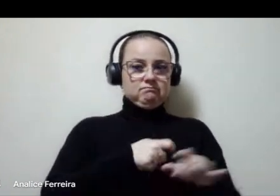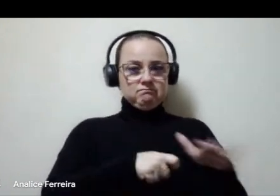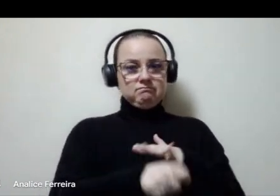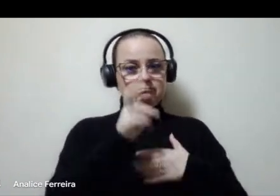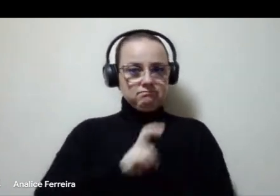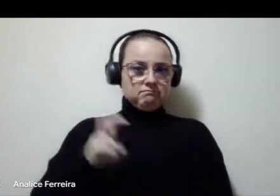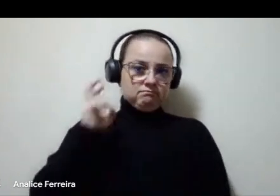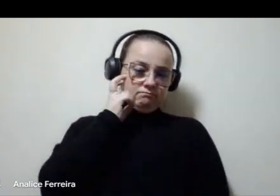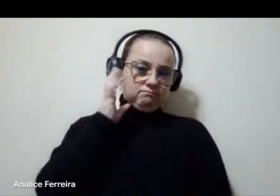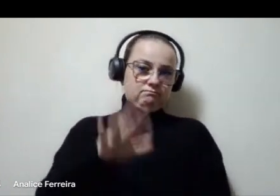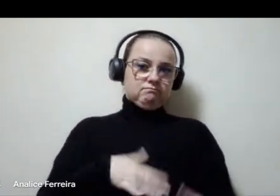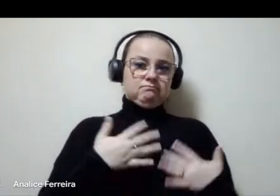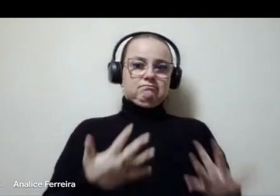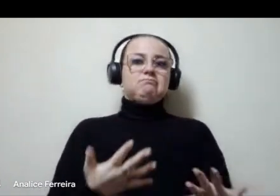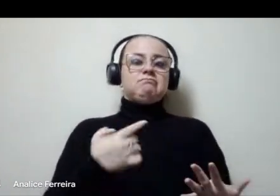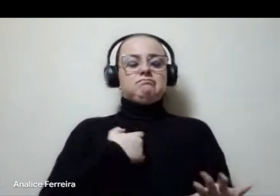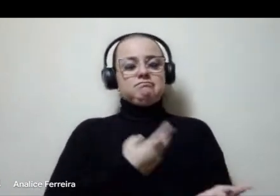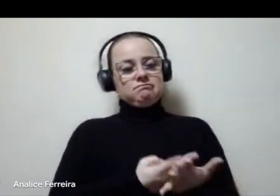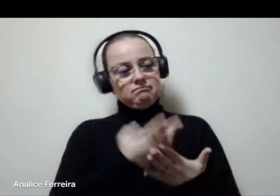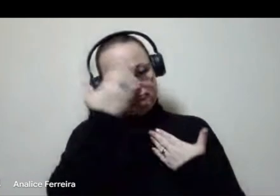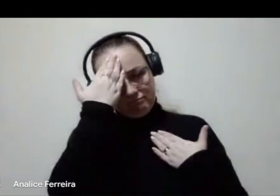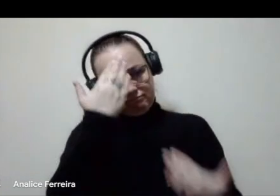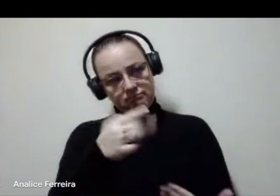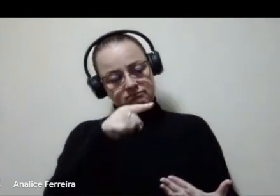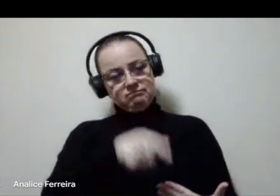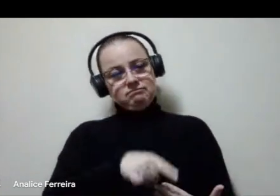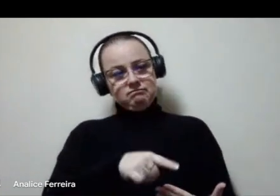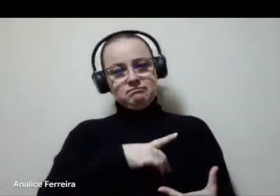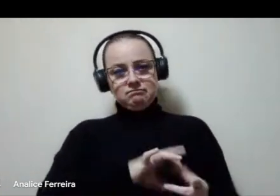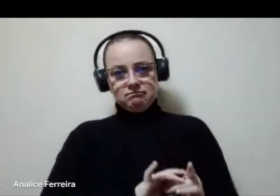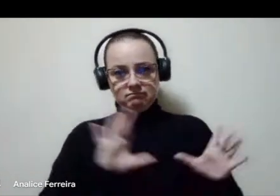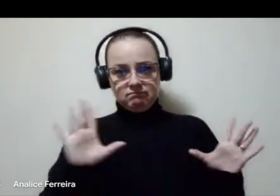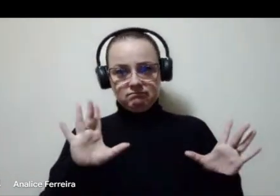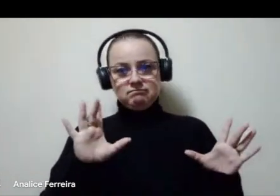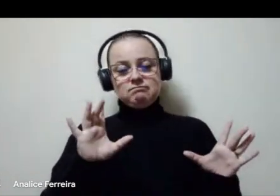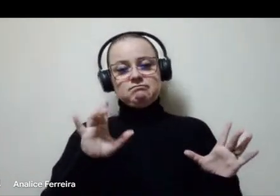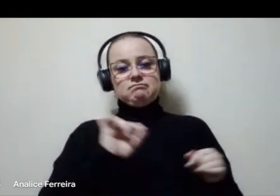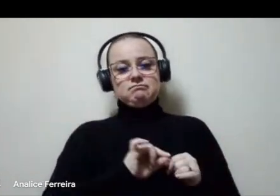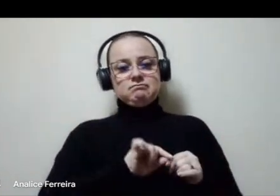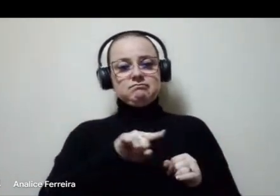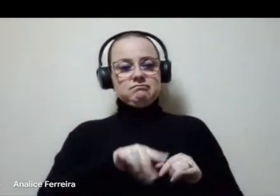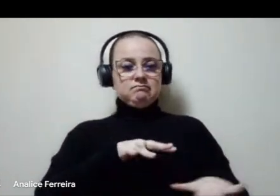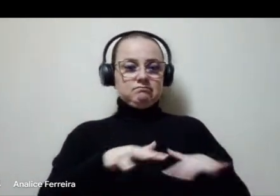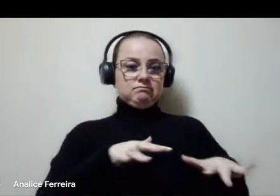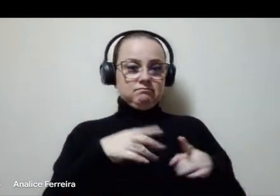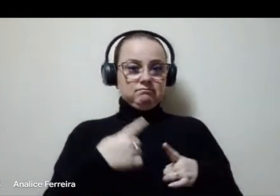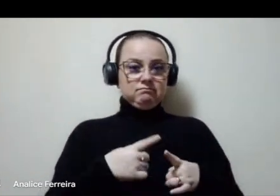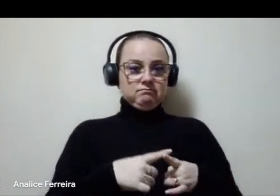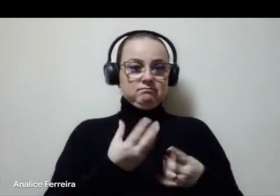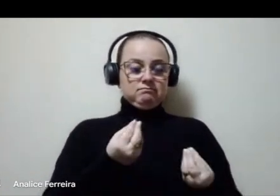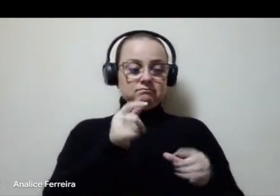So, I always thank you very that this team put on the disposition to be able this because a lot of